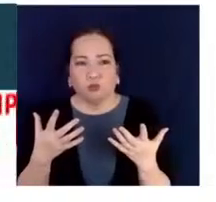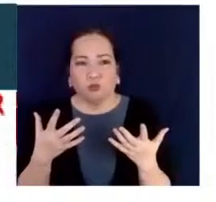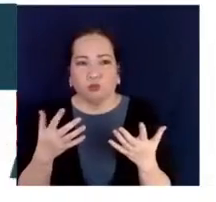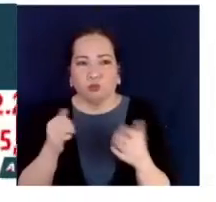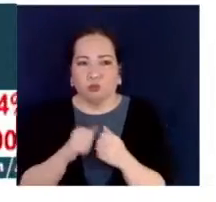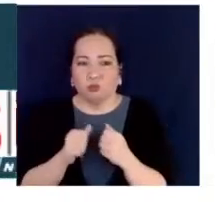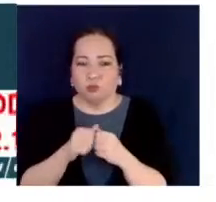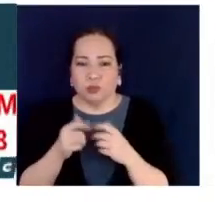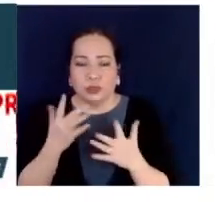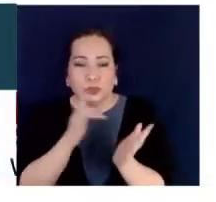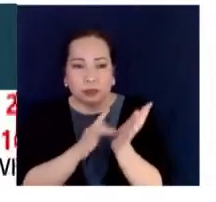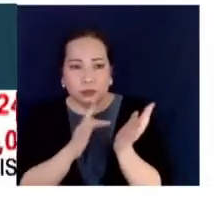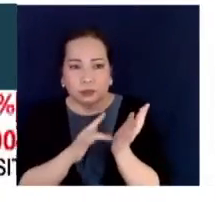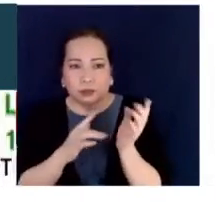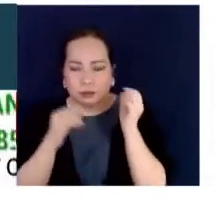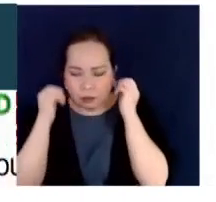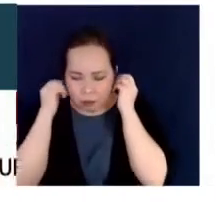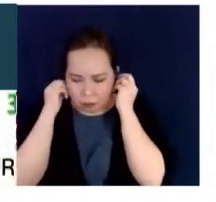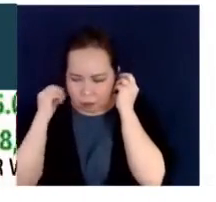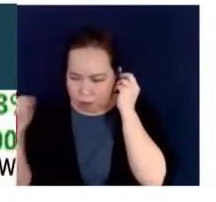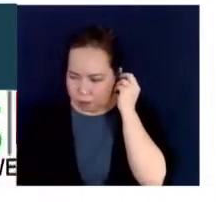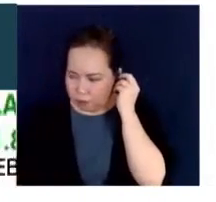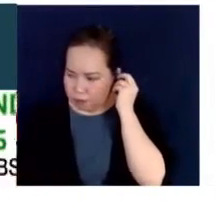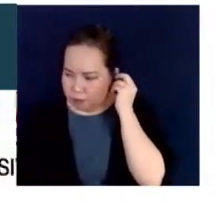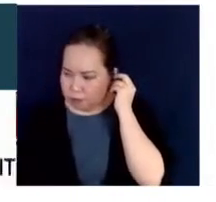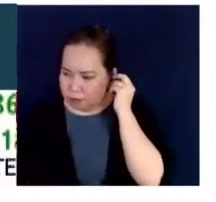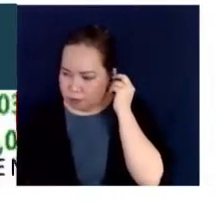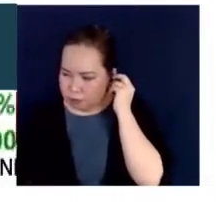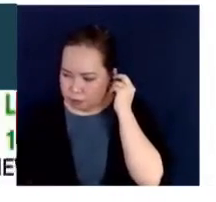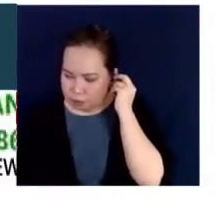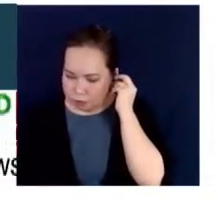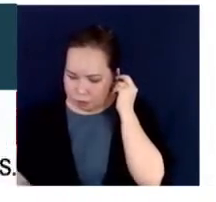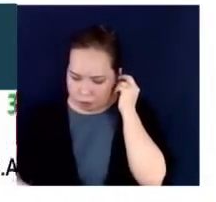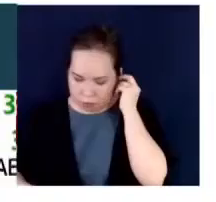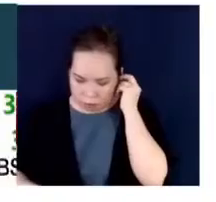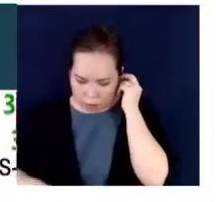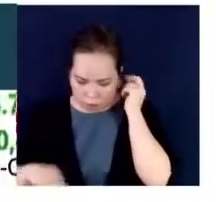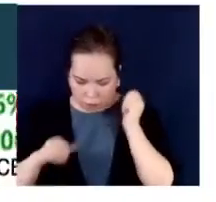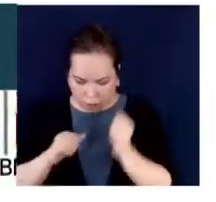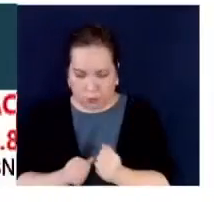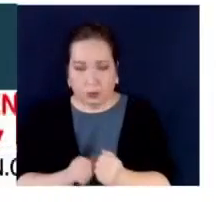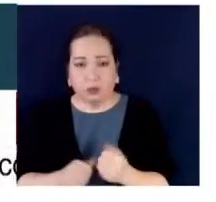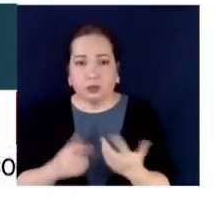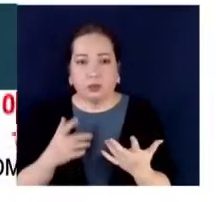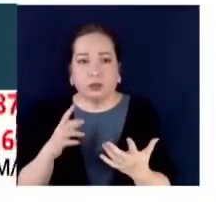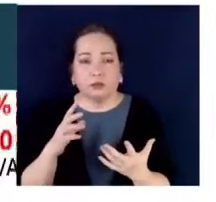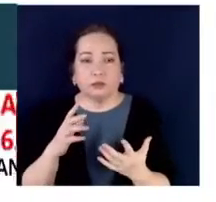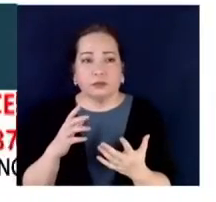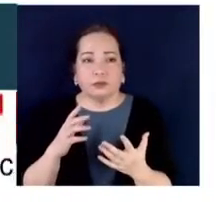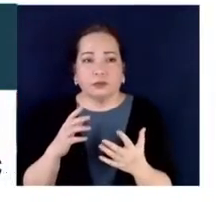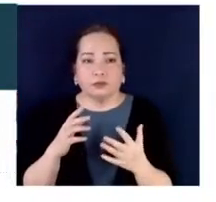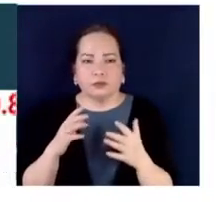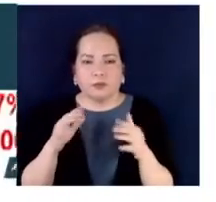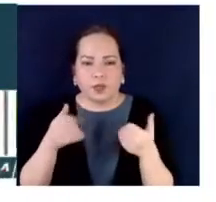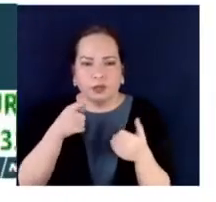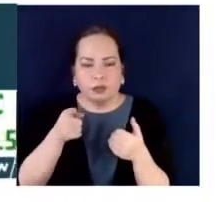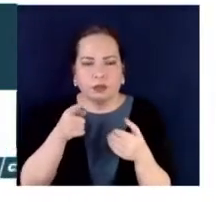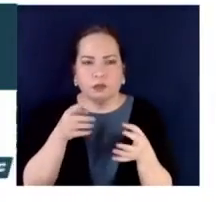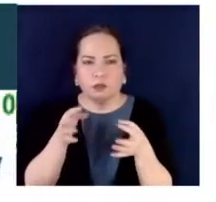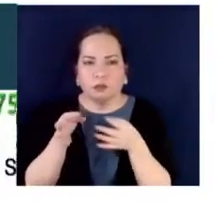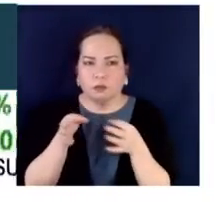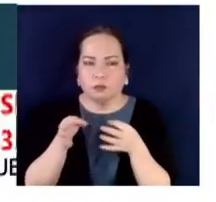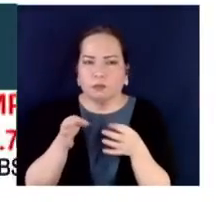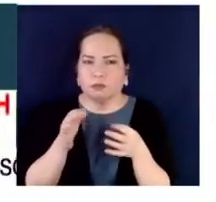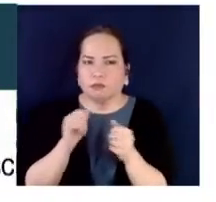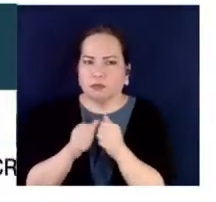announcement, though, how would you qualify procure at your own will? Will government still be present as these